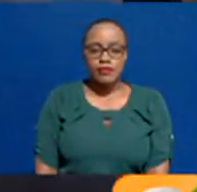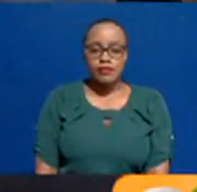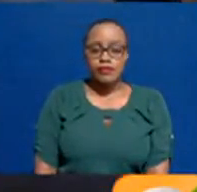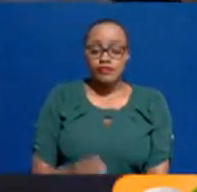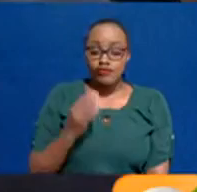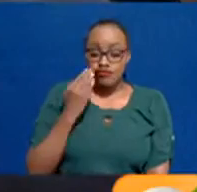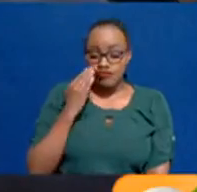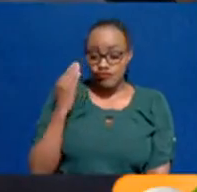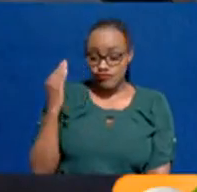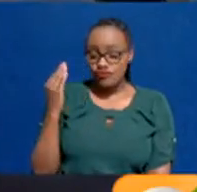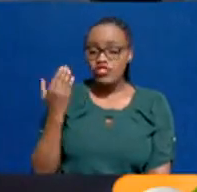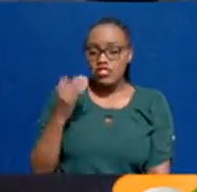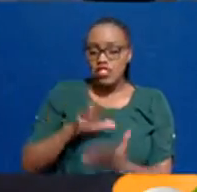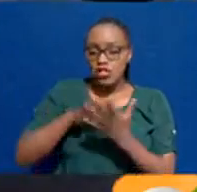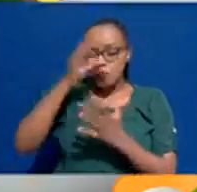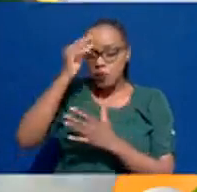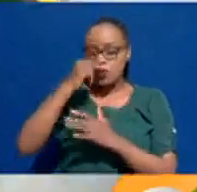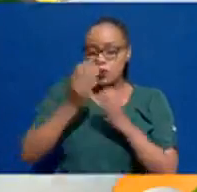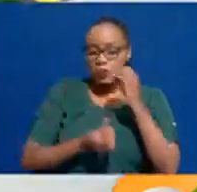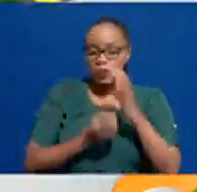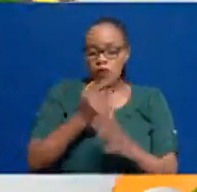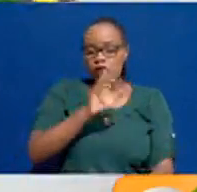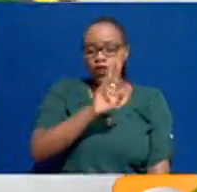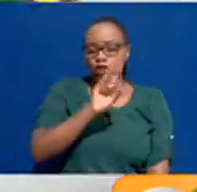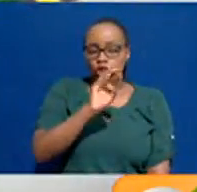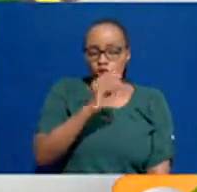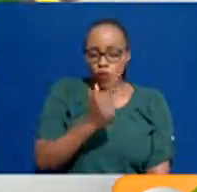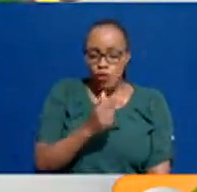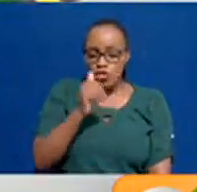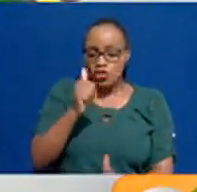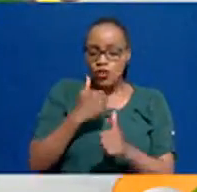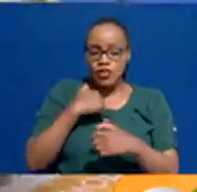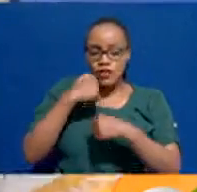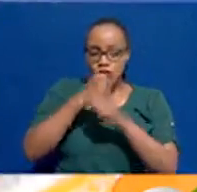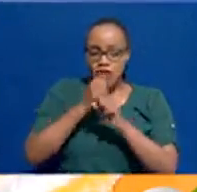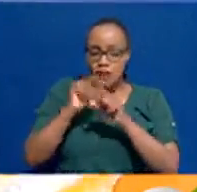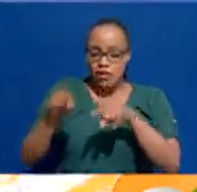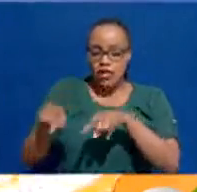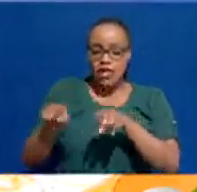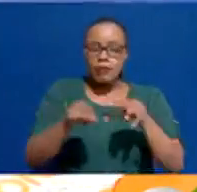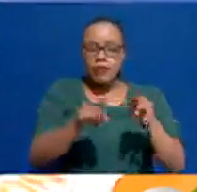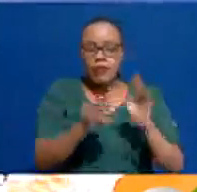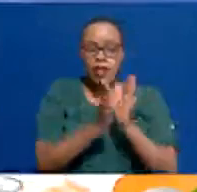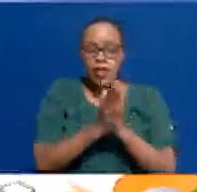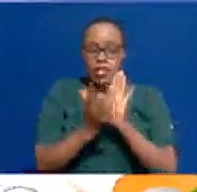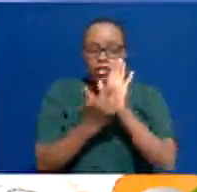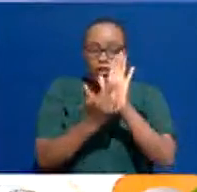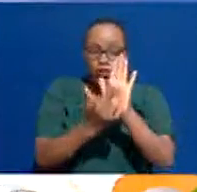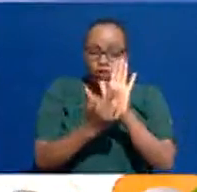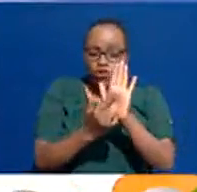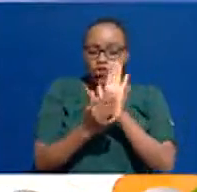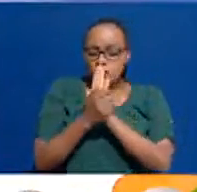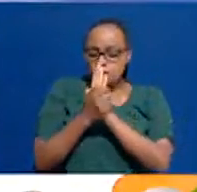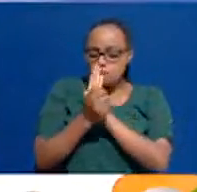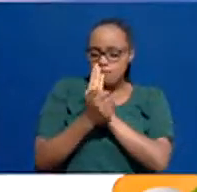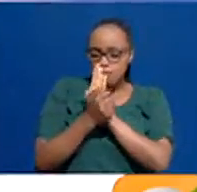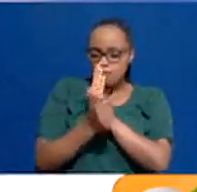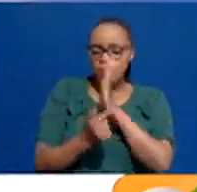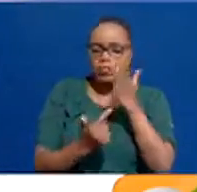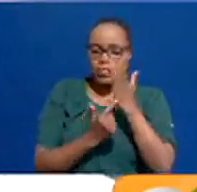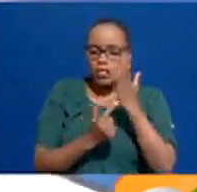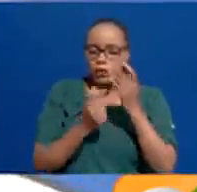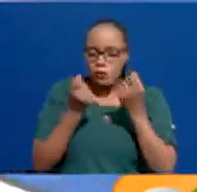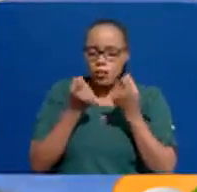Hapa wanafunzi walizindua roboti zao walizojitengenezea na kuonyesha ubabe wao wa